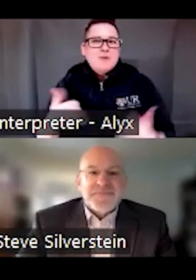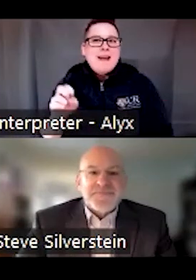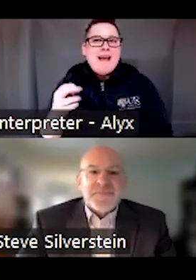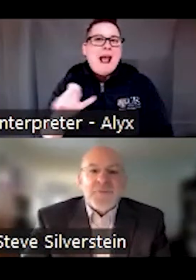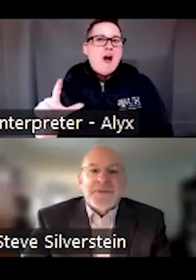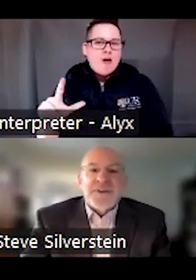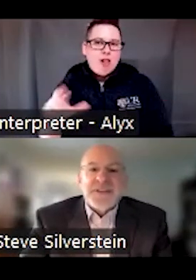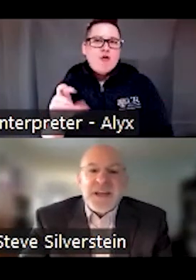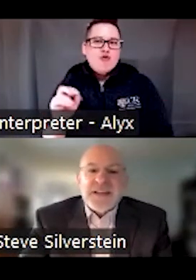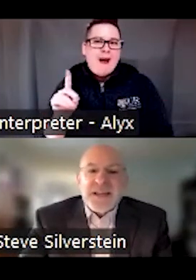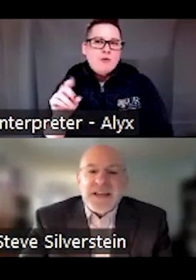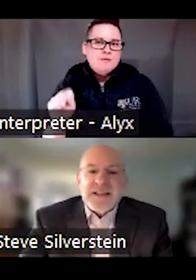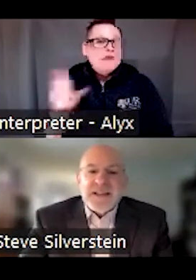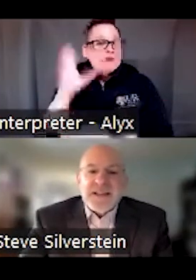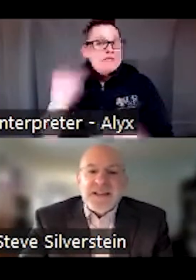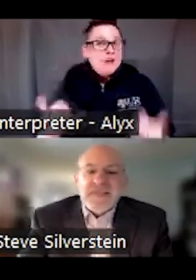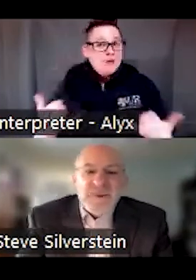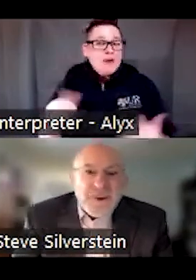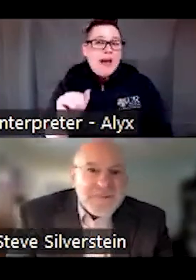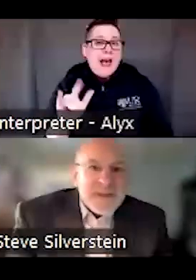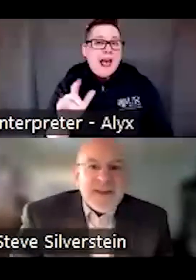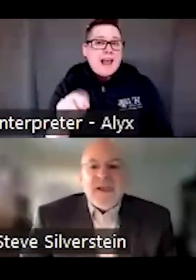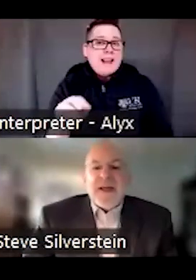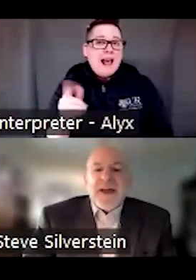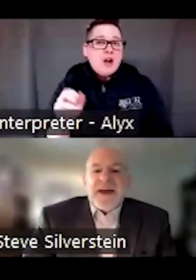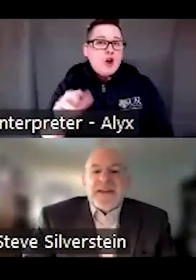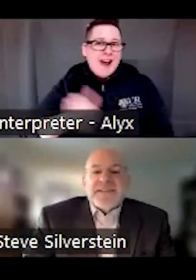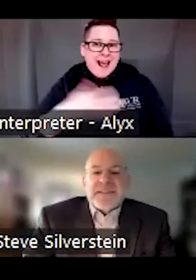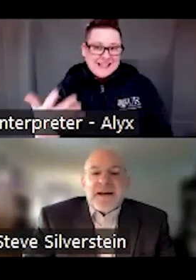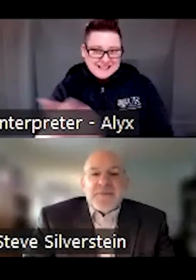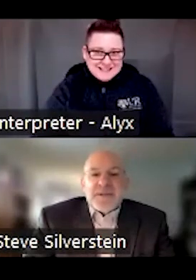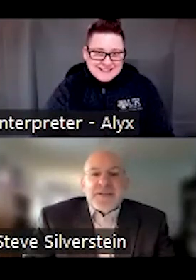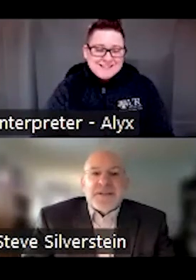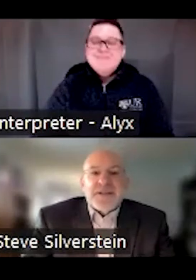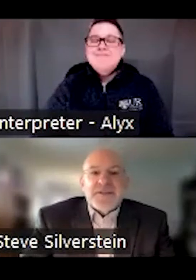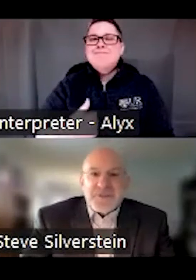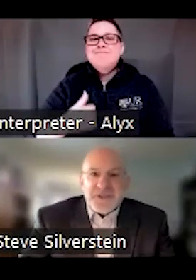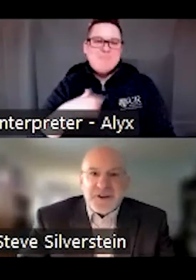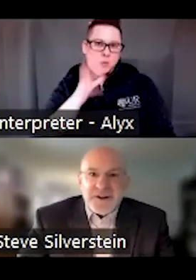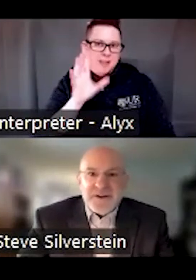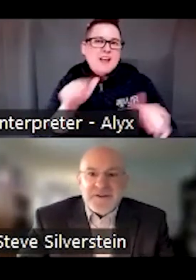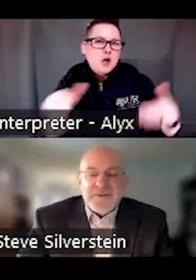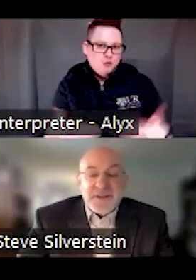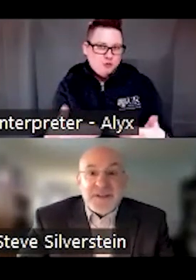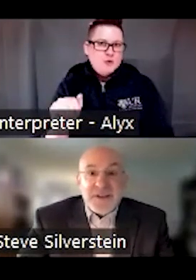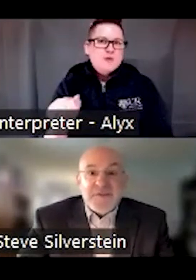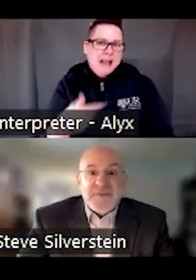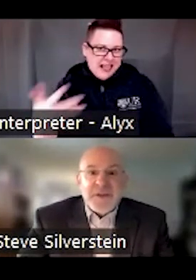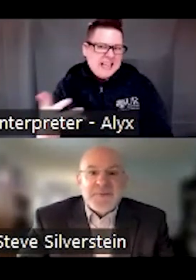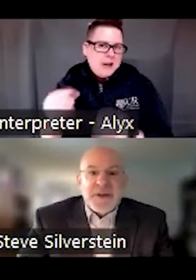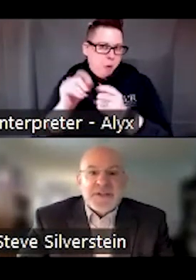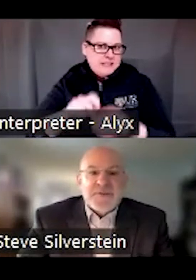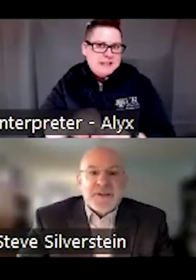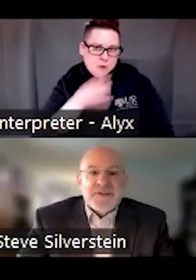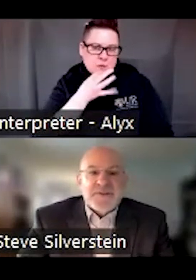Rounds. Our presenter today is Aileen Aldalur, and I'll be introducing her in more detail in a few minutes,